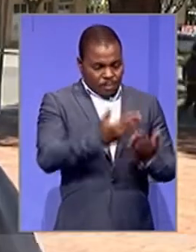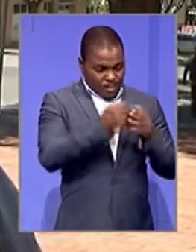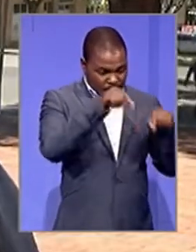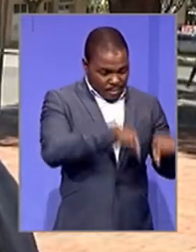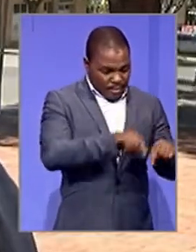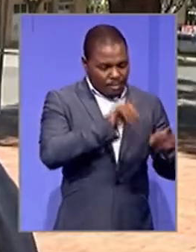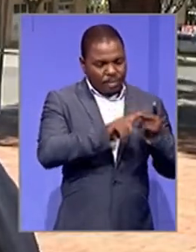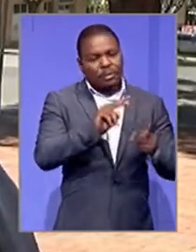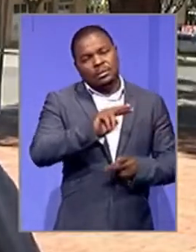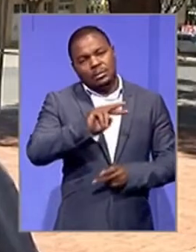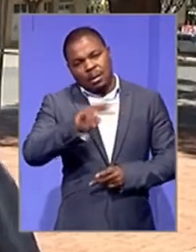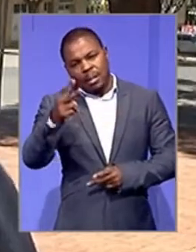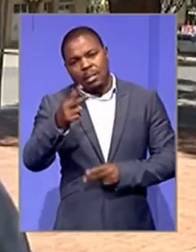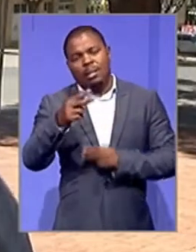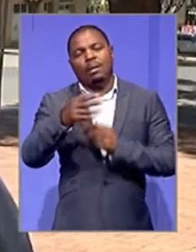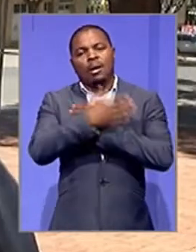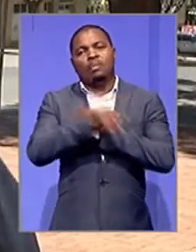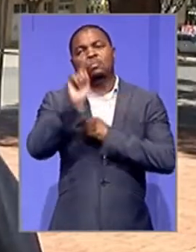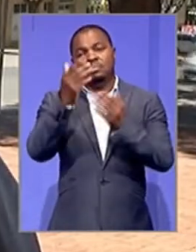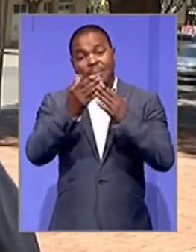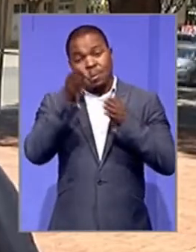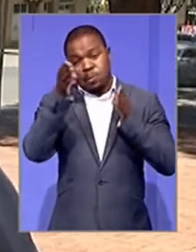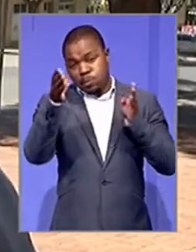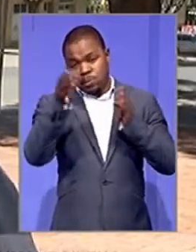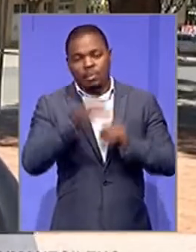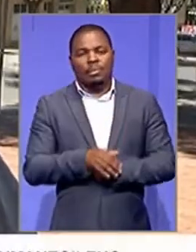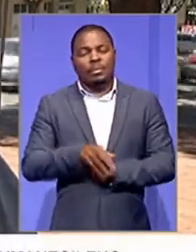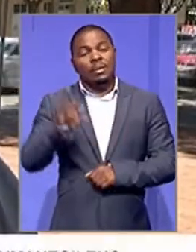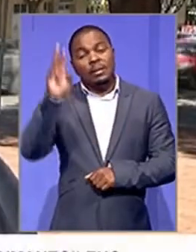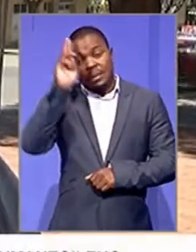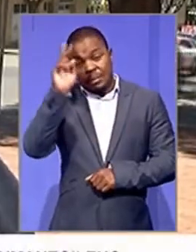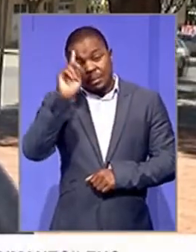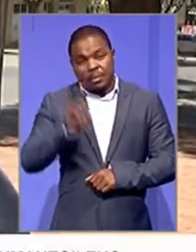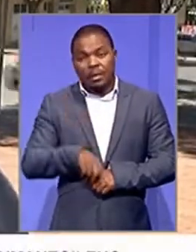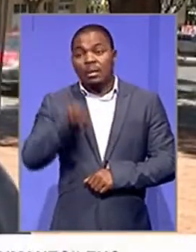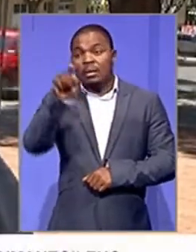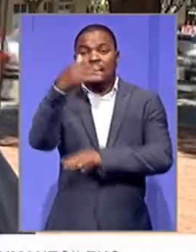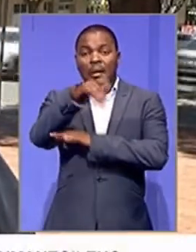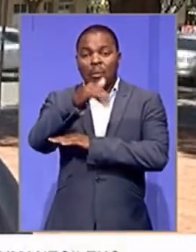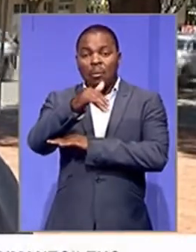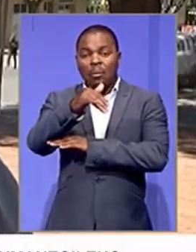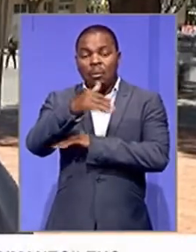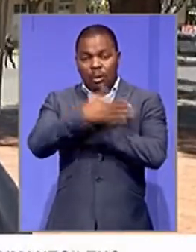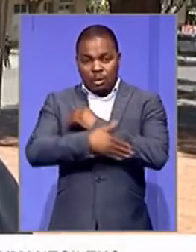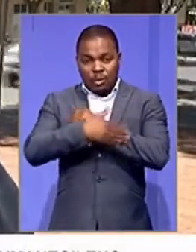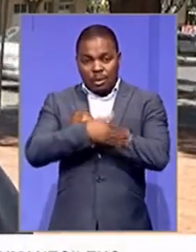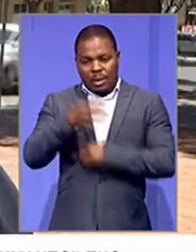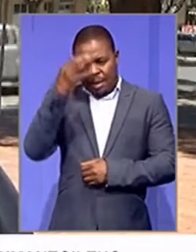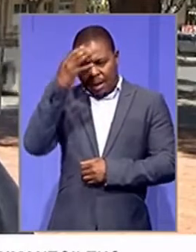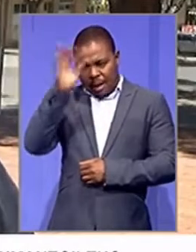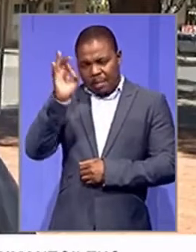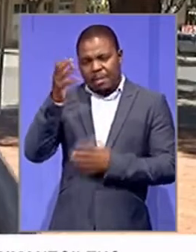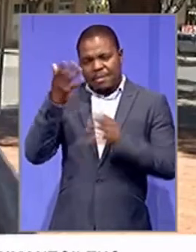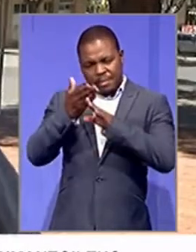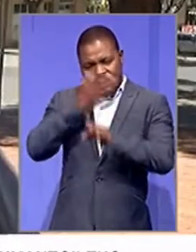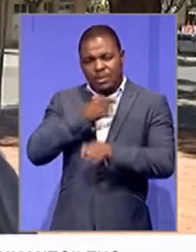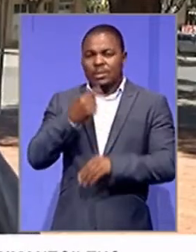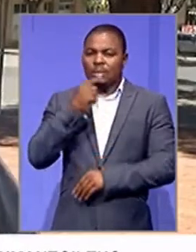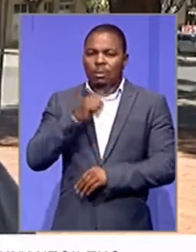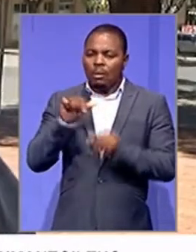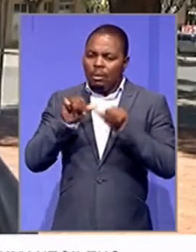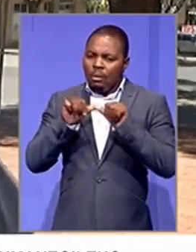bang ba bona ba le gore ba ithuta ka ntle gona. Ba lo tla gopola gore go ba ka ntle gona seo mmuso o se hlalositseng gore ke kebe wa